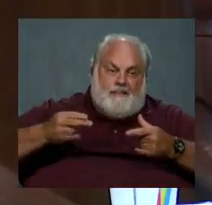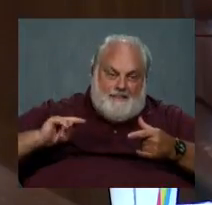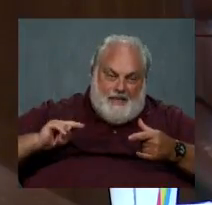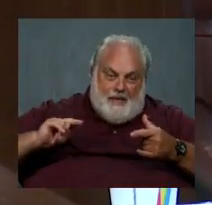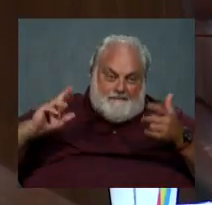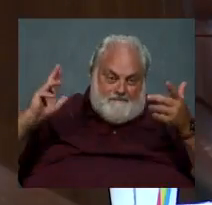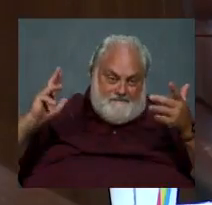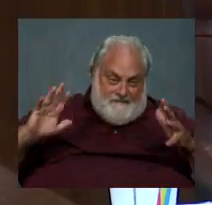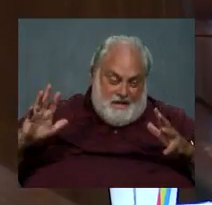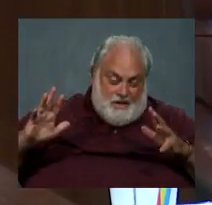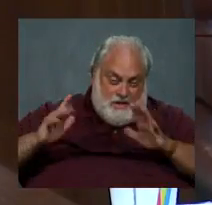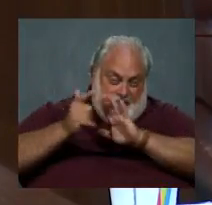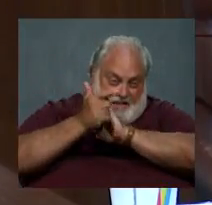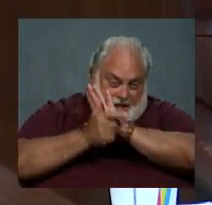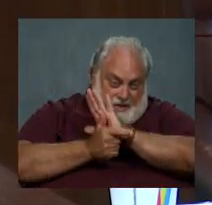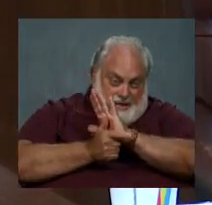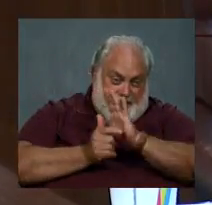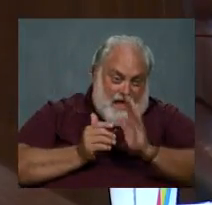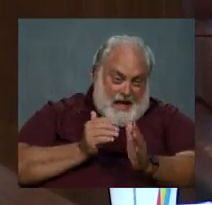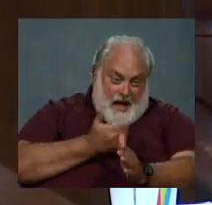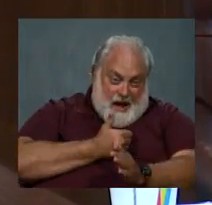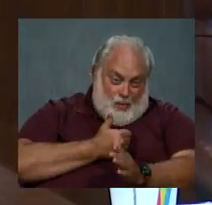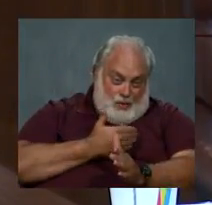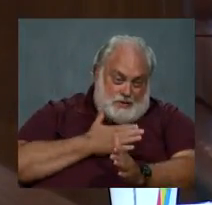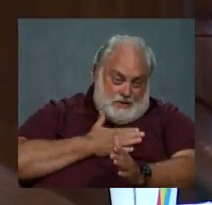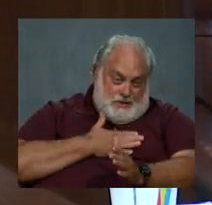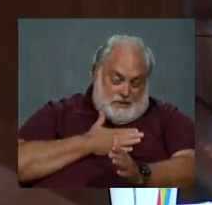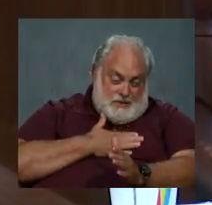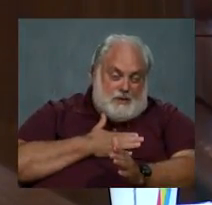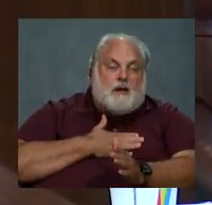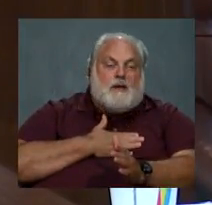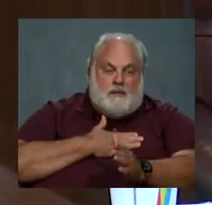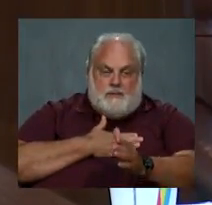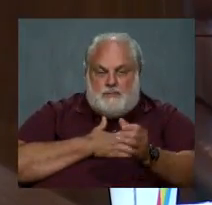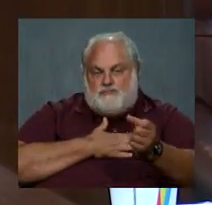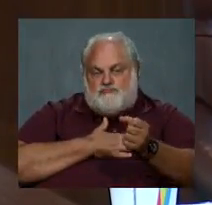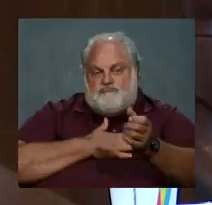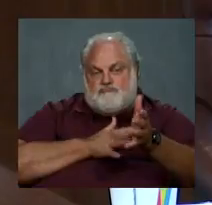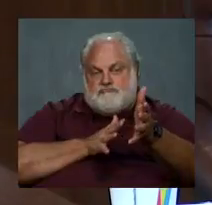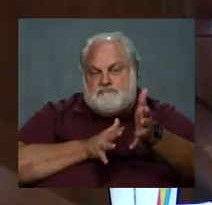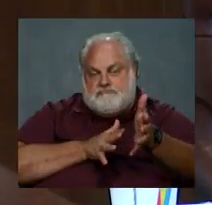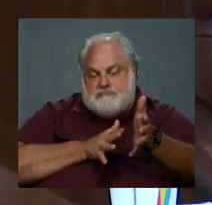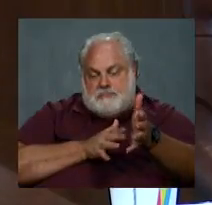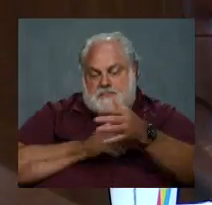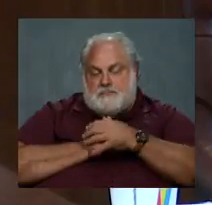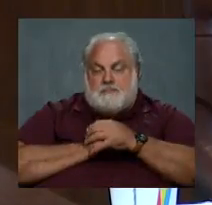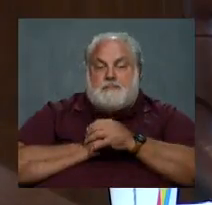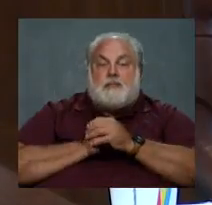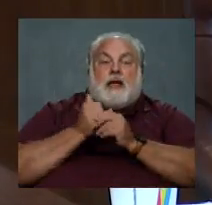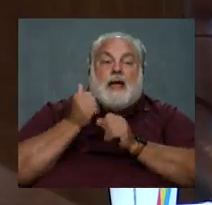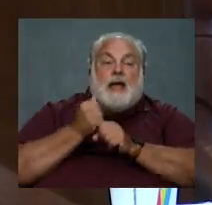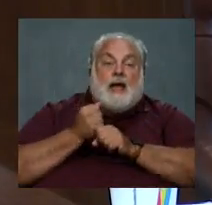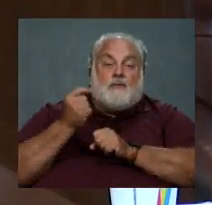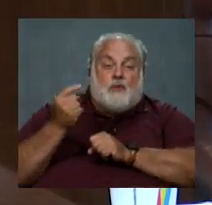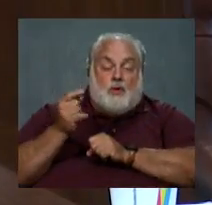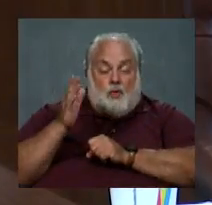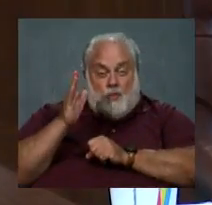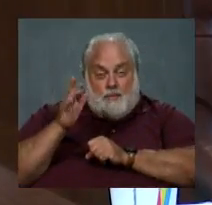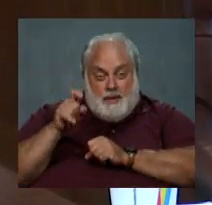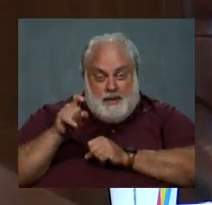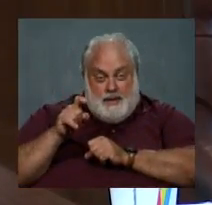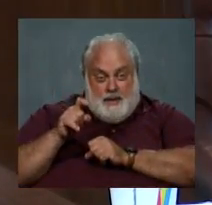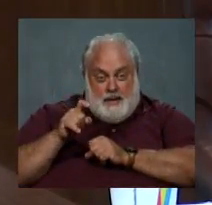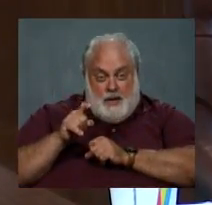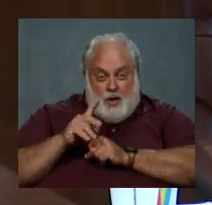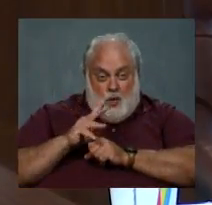because everybody's going to have their commodity that's going to make a difference in the next generation. It turns out water may be